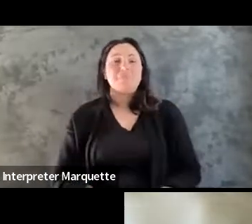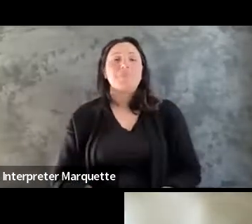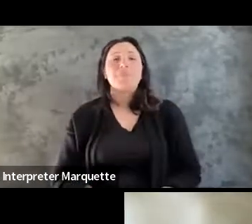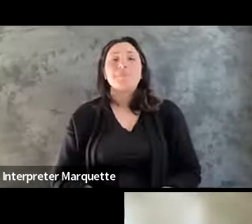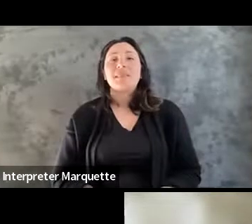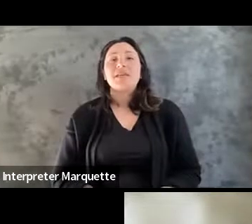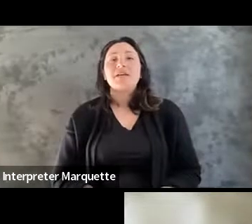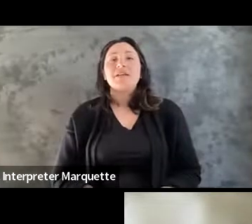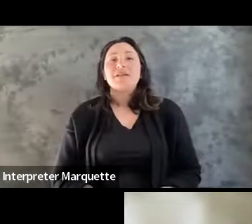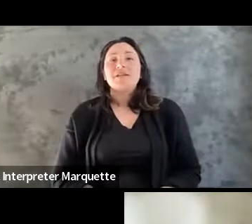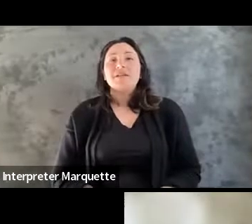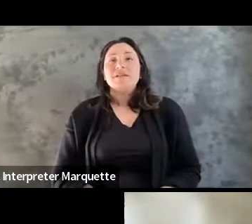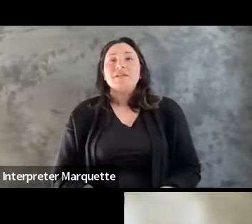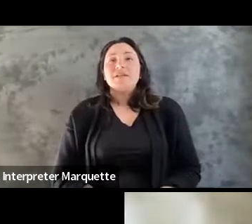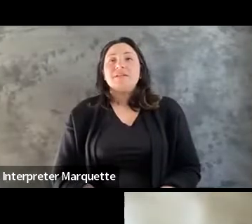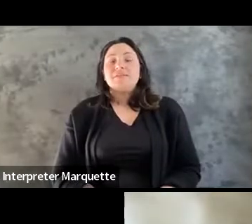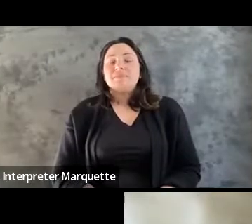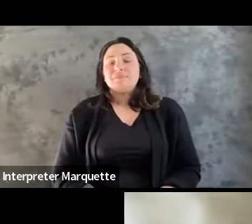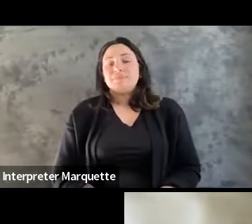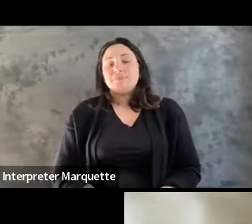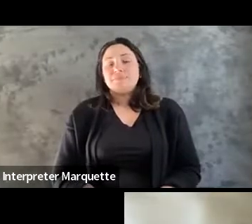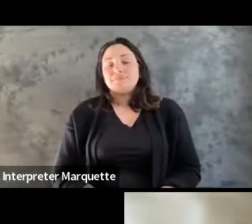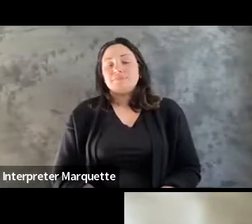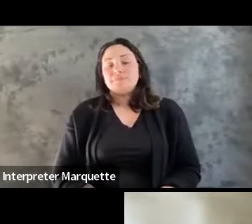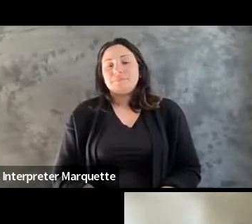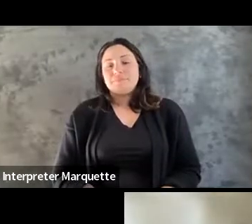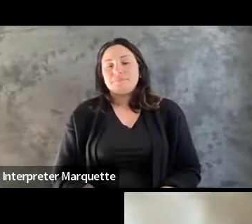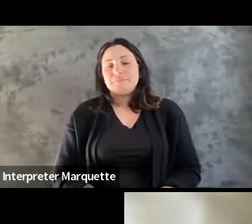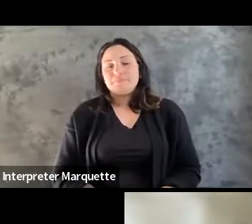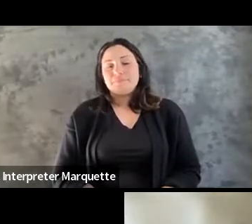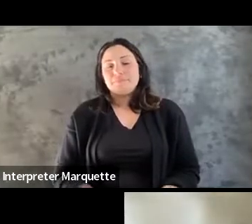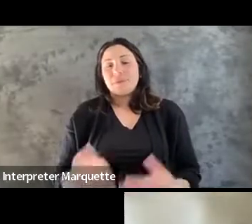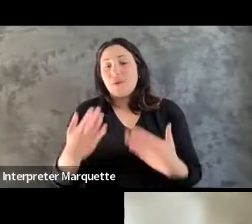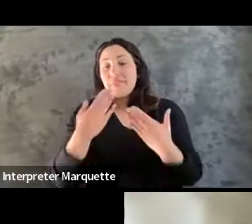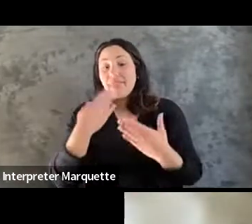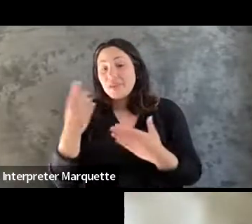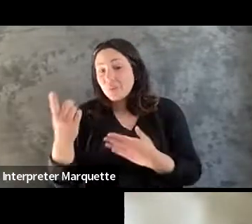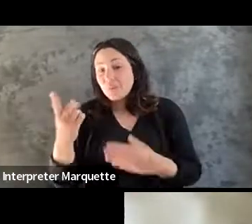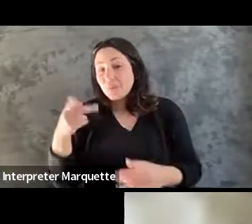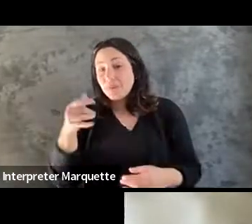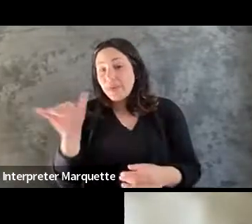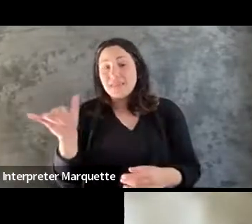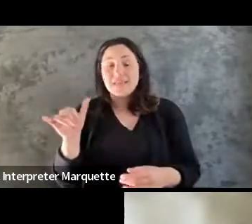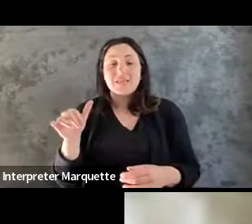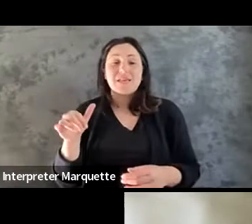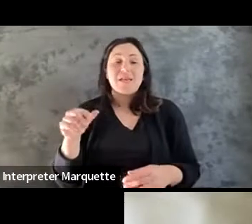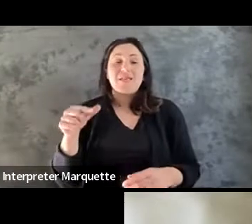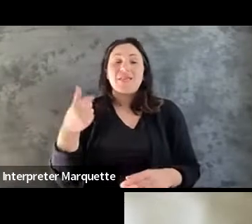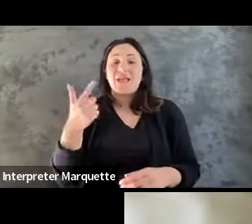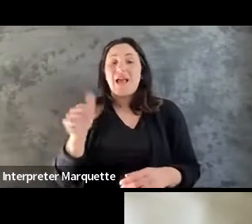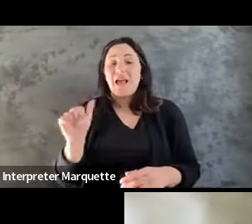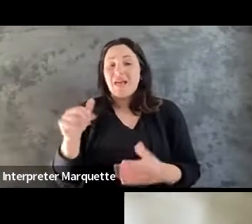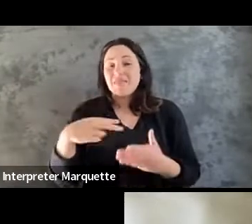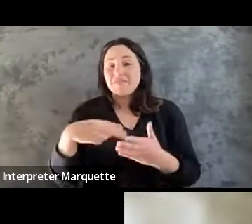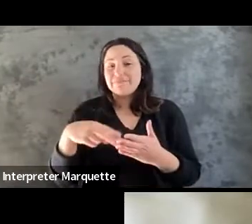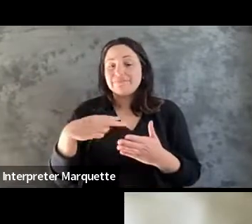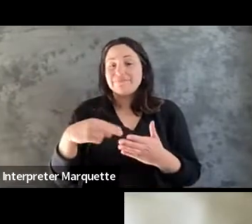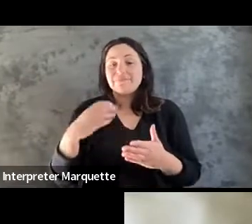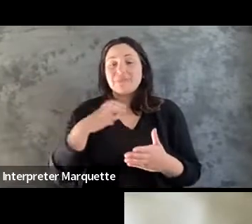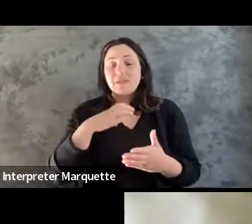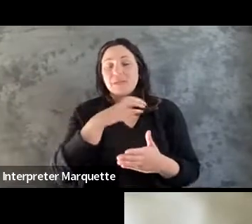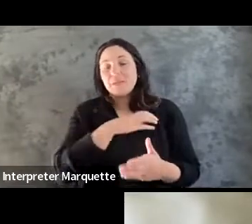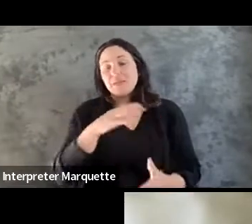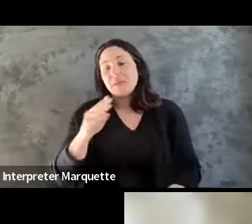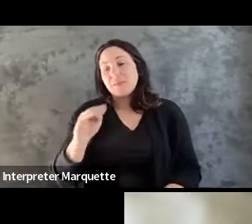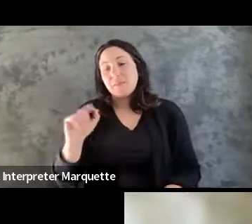wanted to thank you, Peggy. I wanted to thank the gala committee, Matt Kill for his